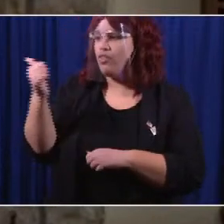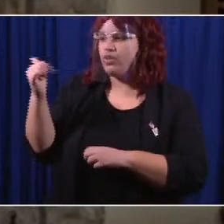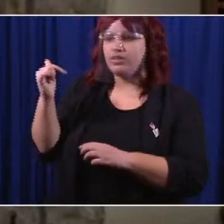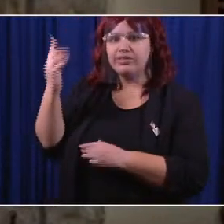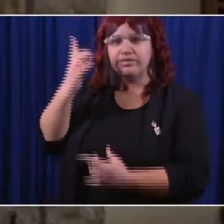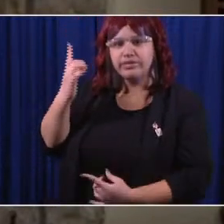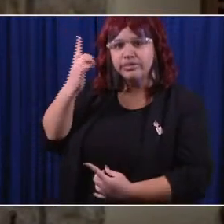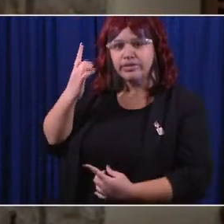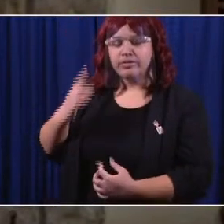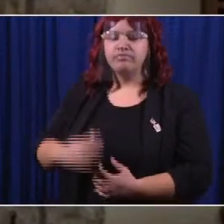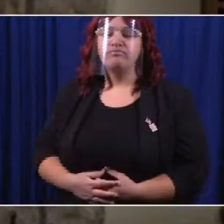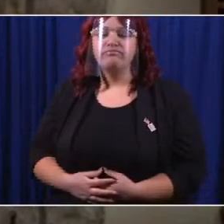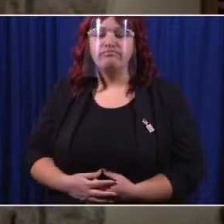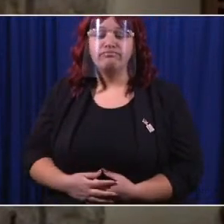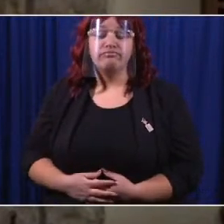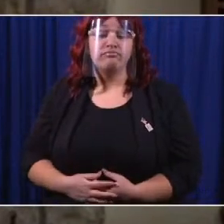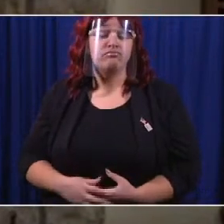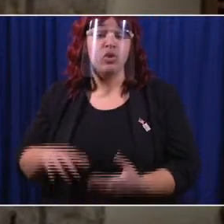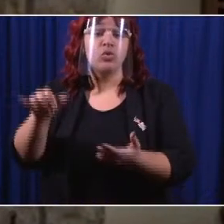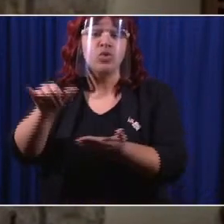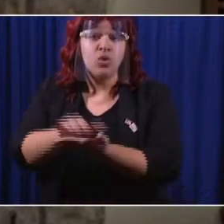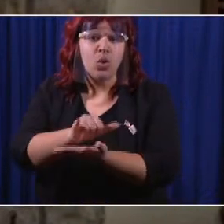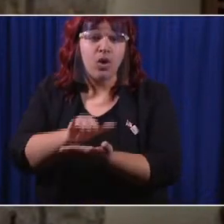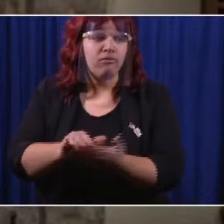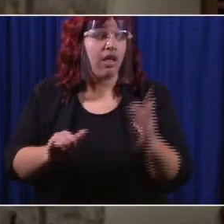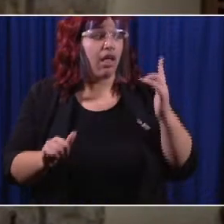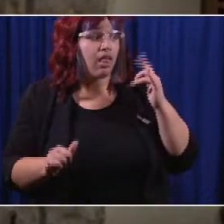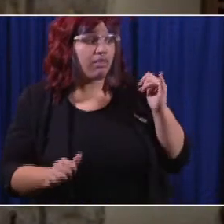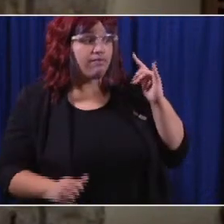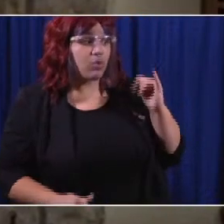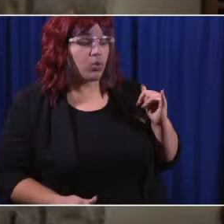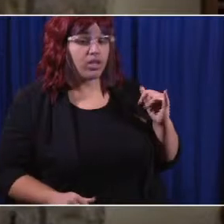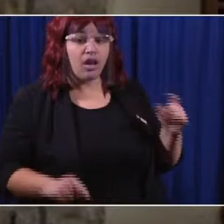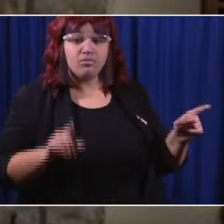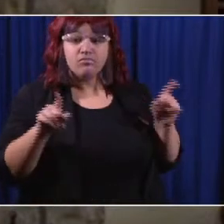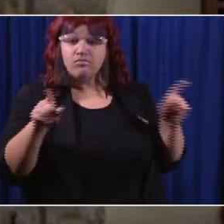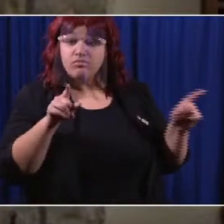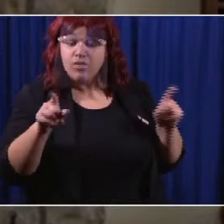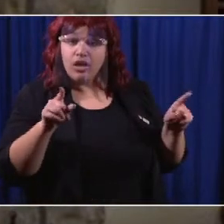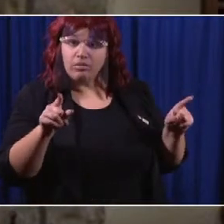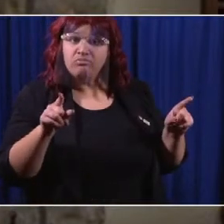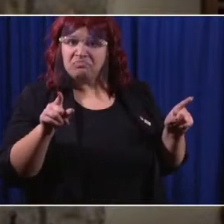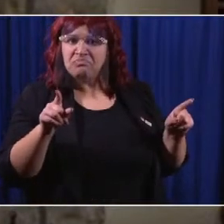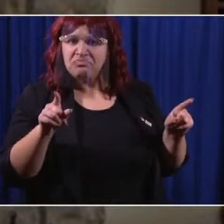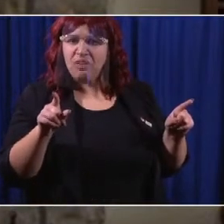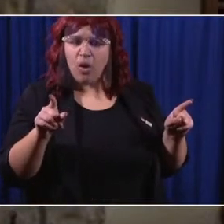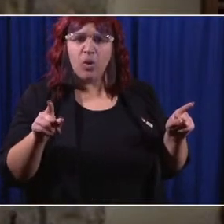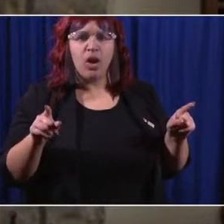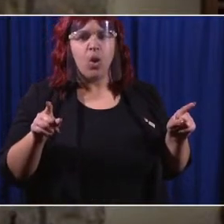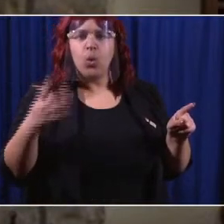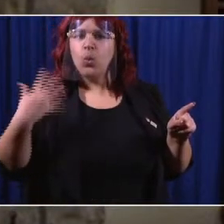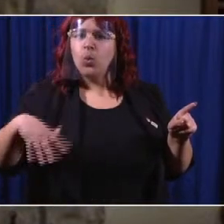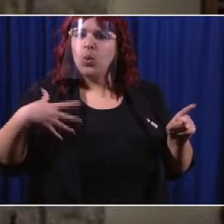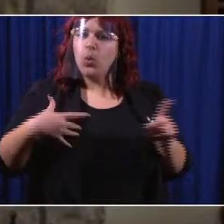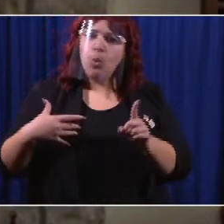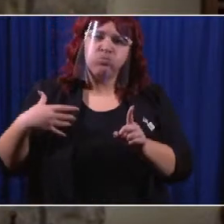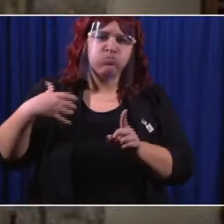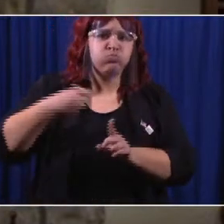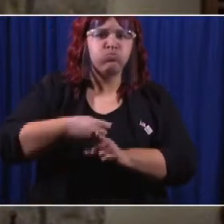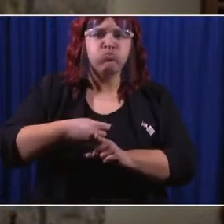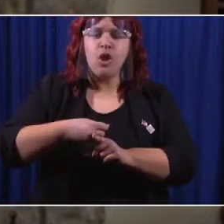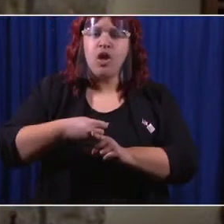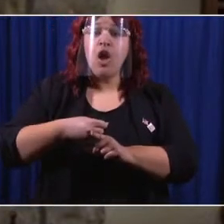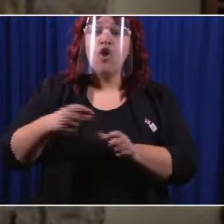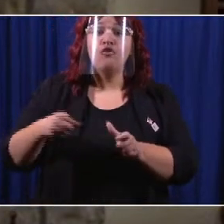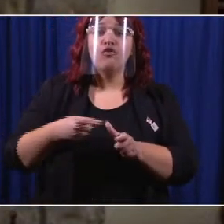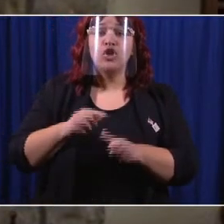unlike other states like New York and California, who dealt with pretty severe first waves, Ohio is dealing with this for the first